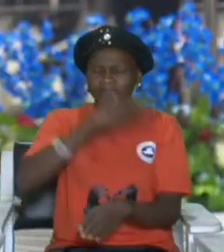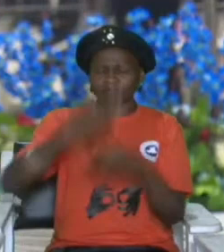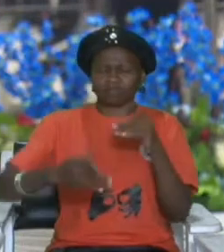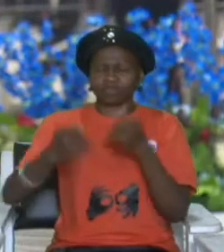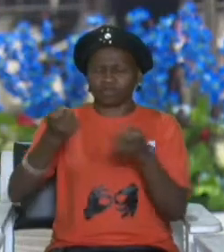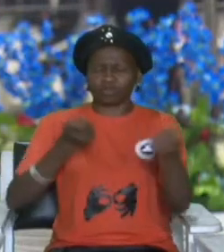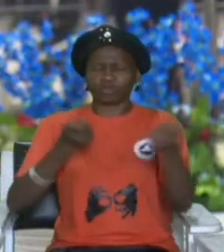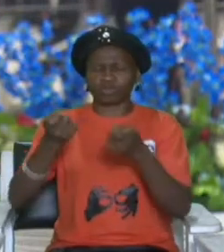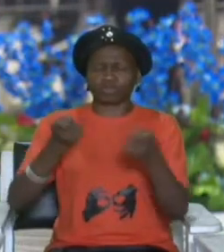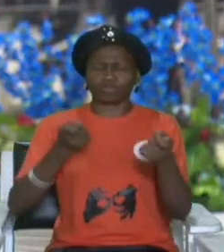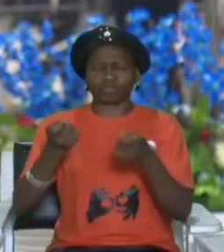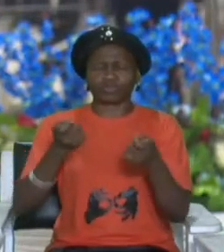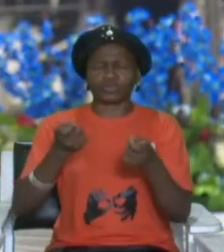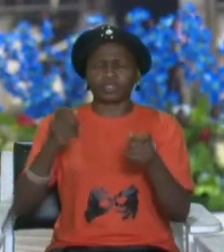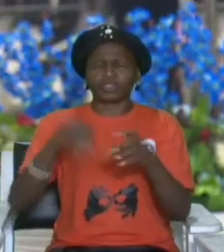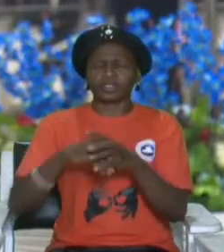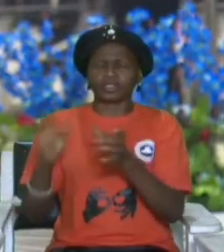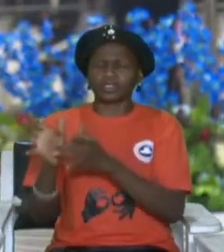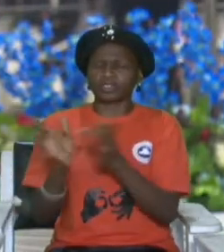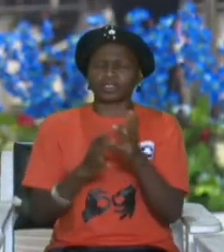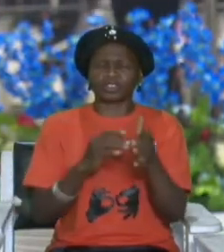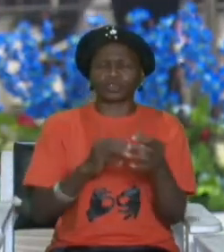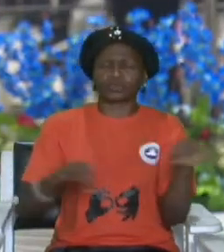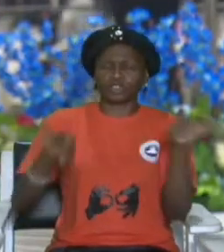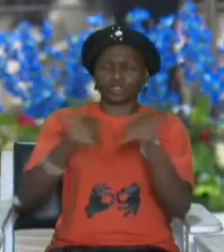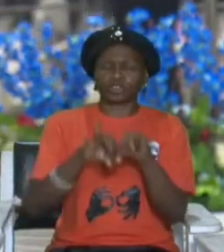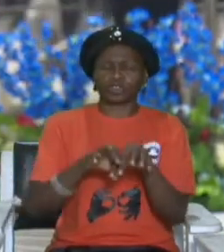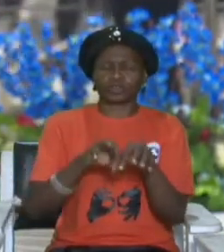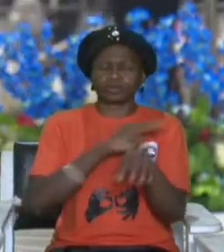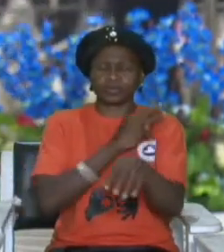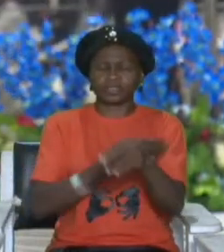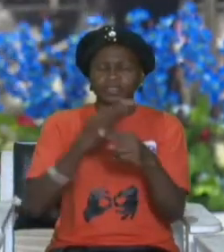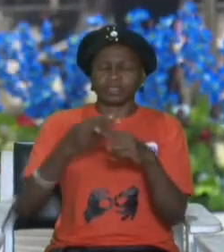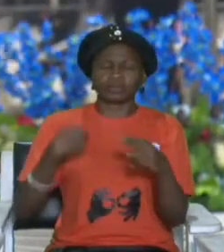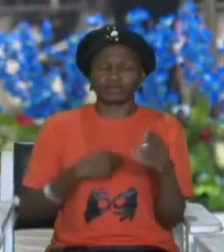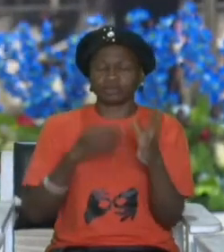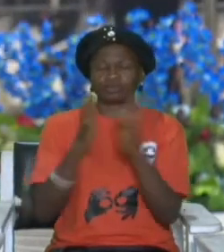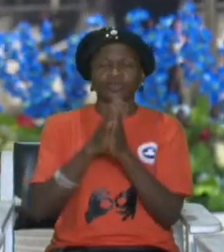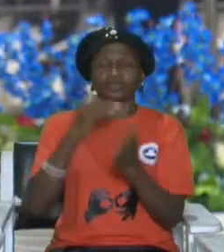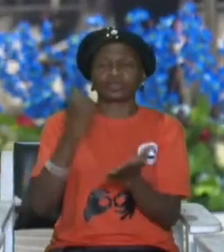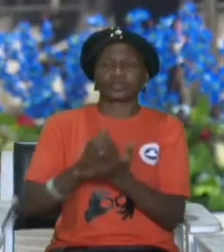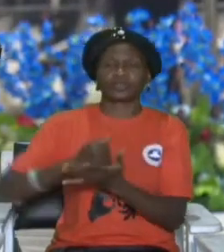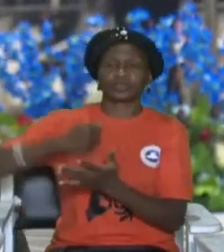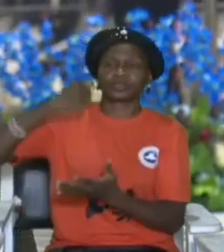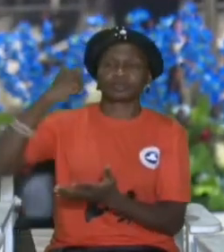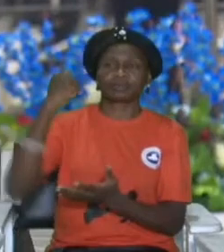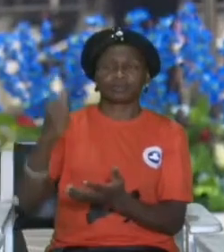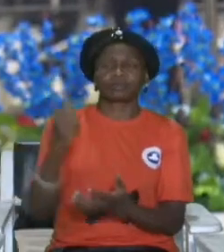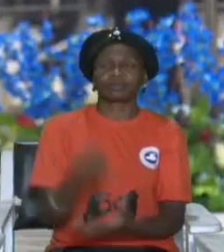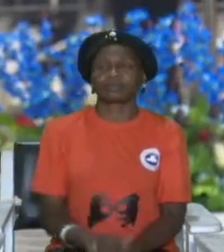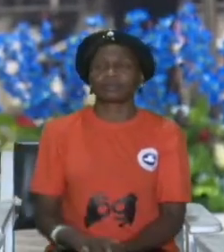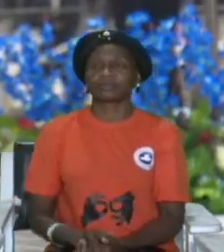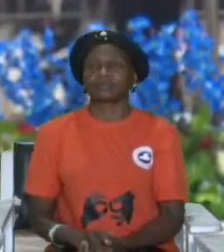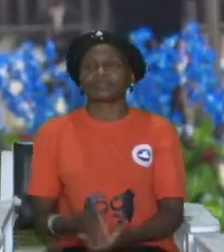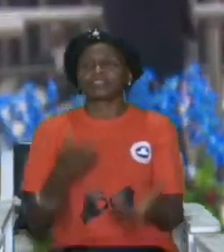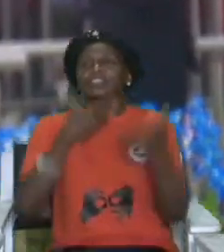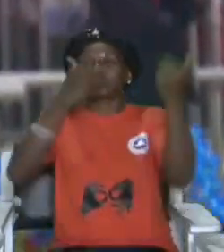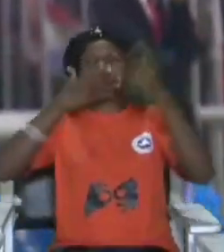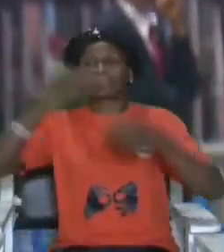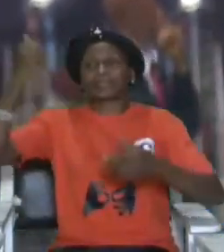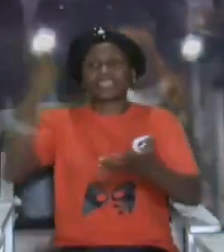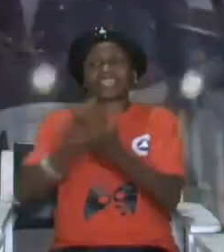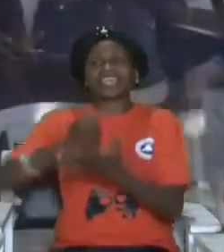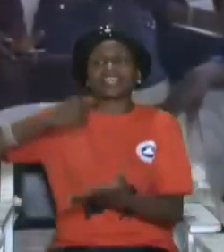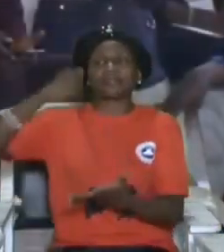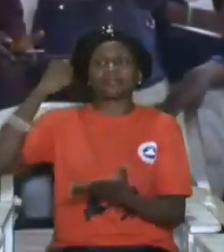control. In Jesus' precious mighty name, we have prayed. Come on, shout a better